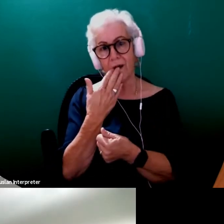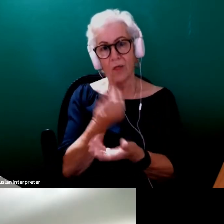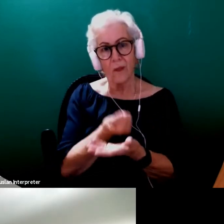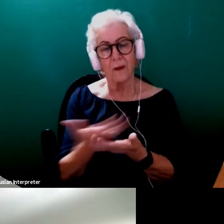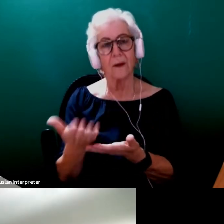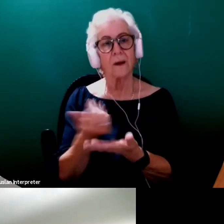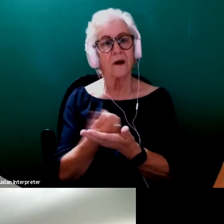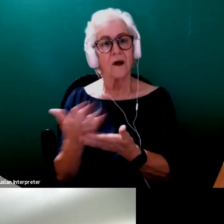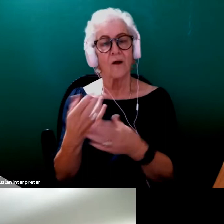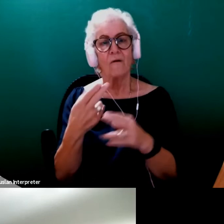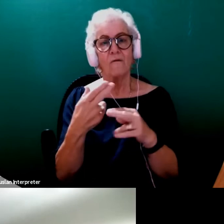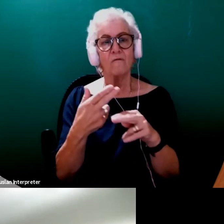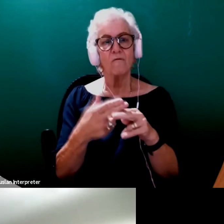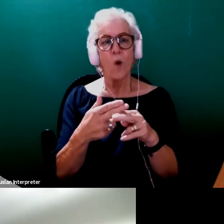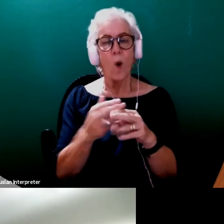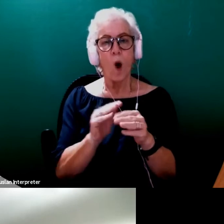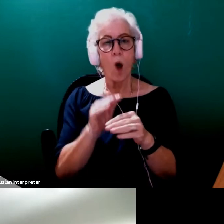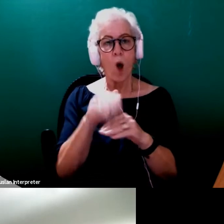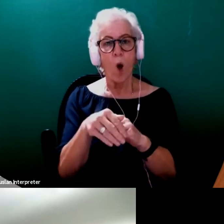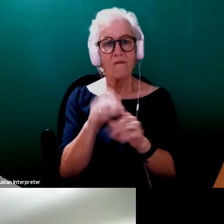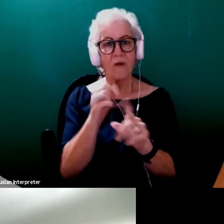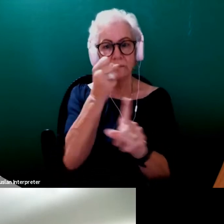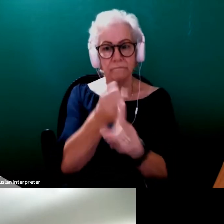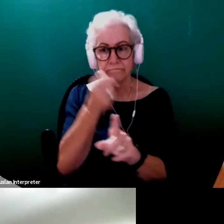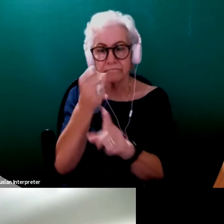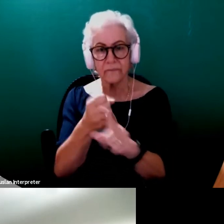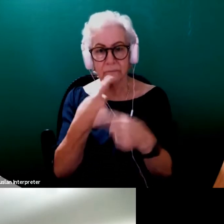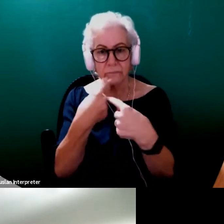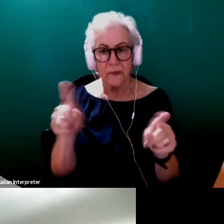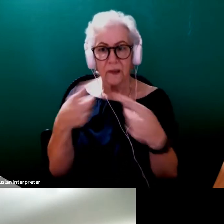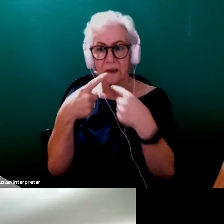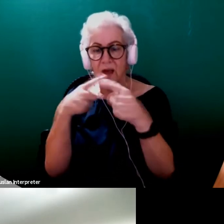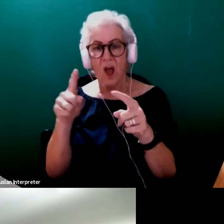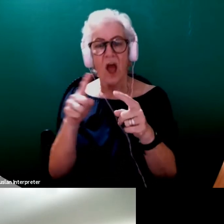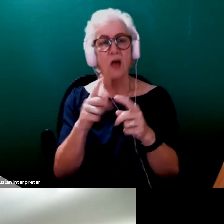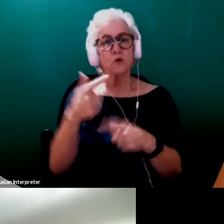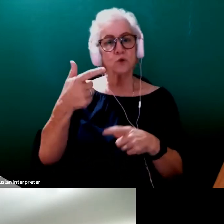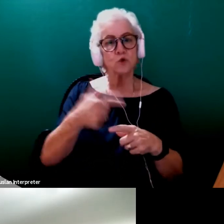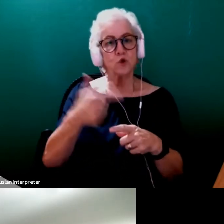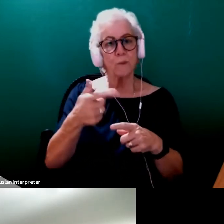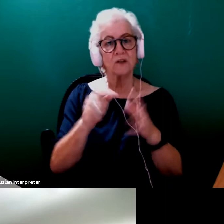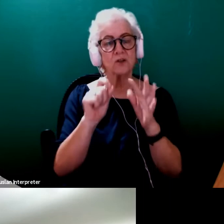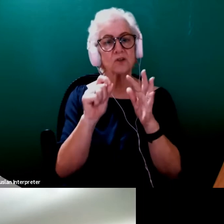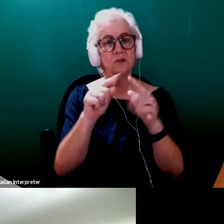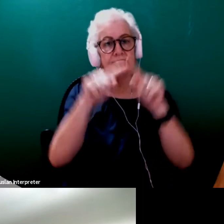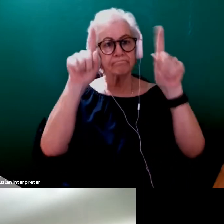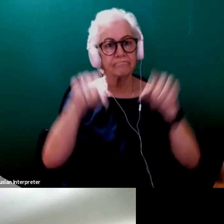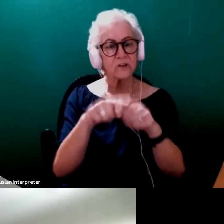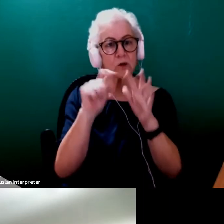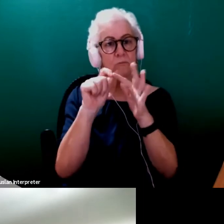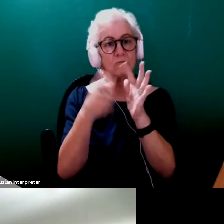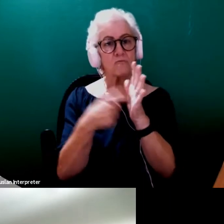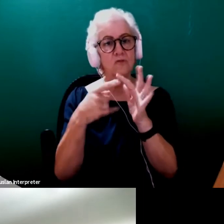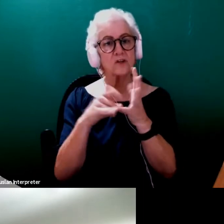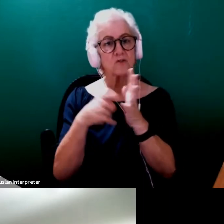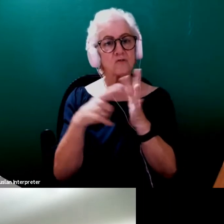the overpromotion and encouraging the overprescribing of opioids. Because,